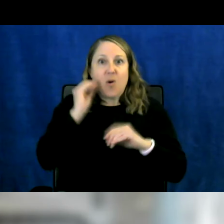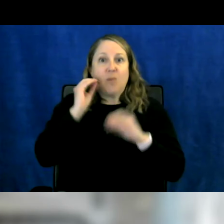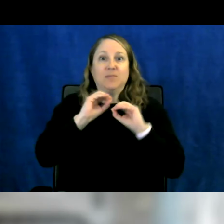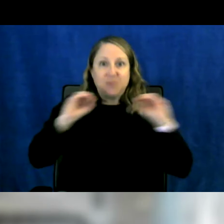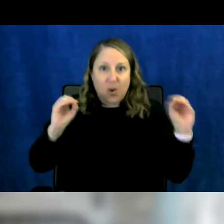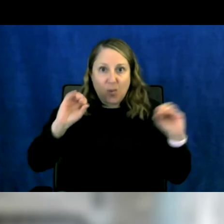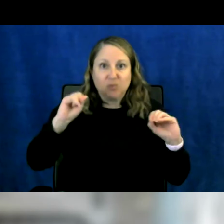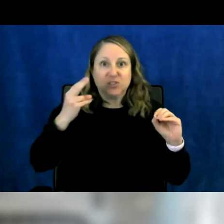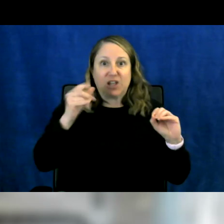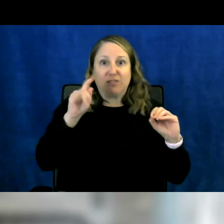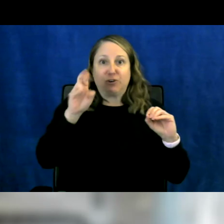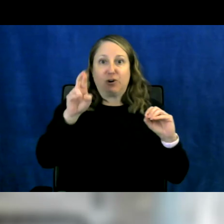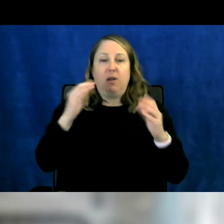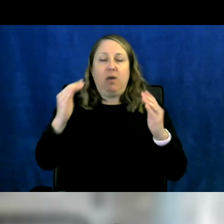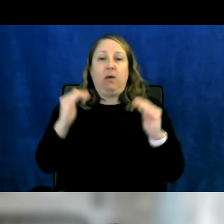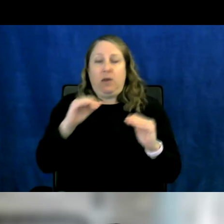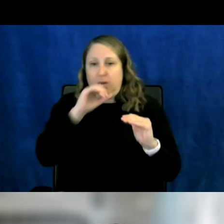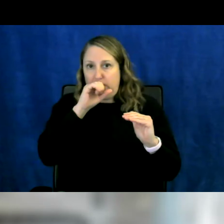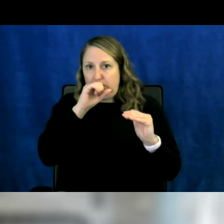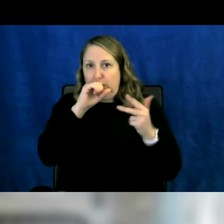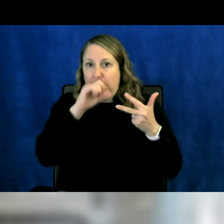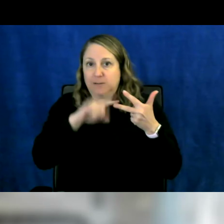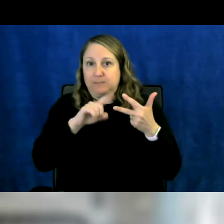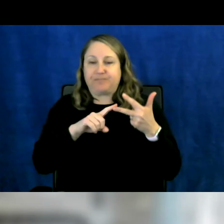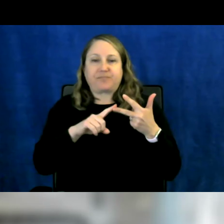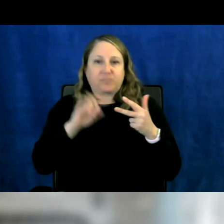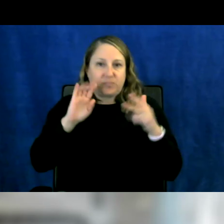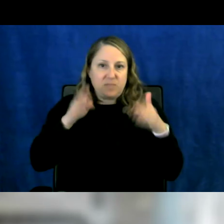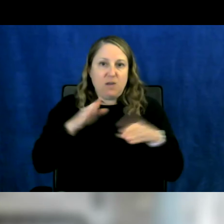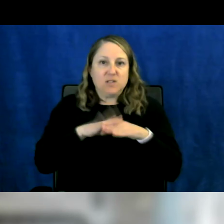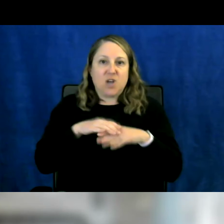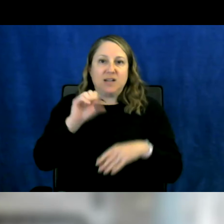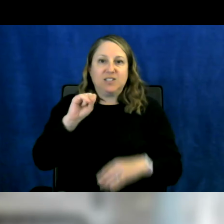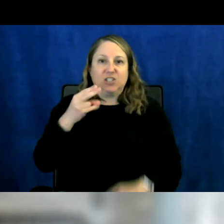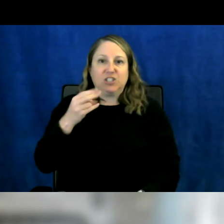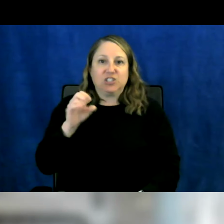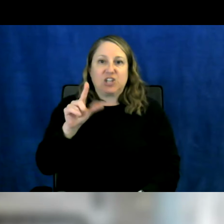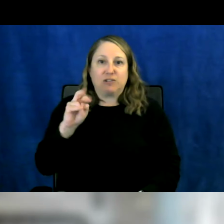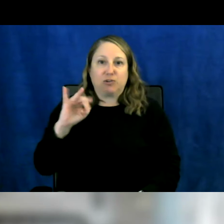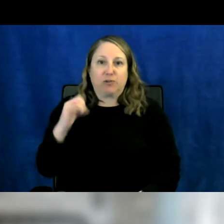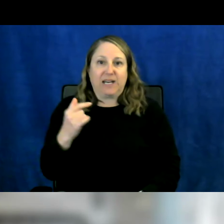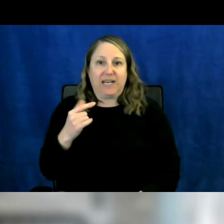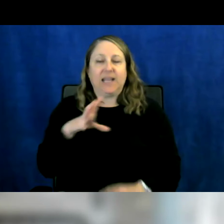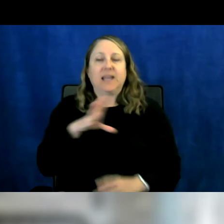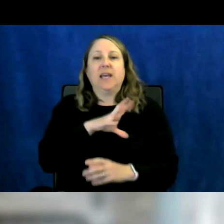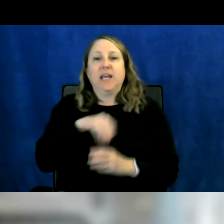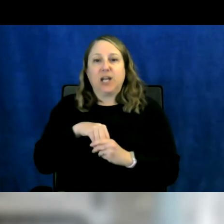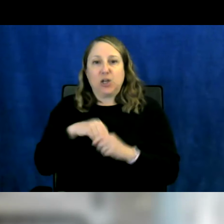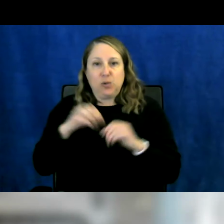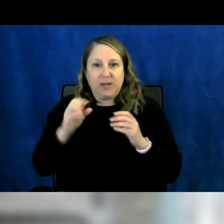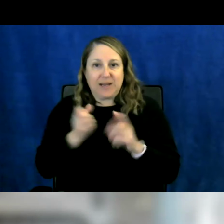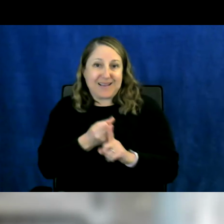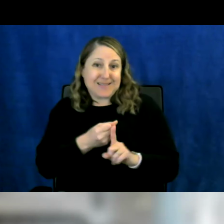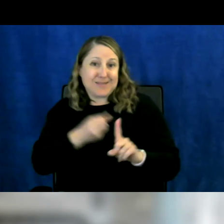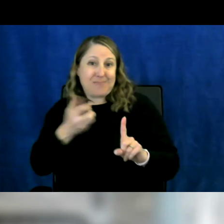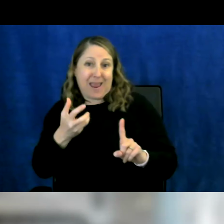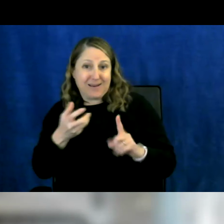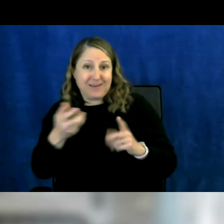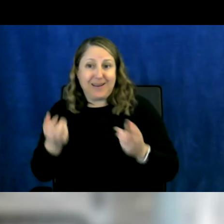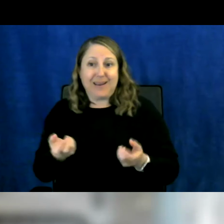Action area 3 focuses on sheltering, and this action area includes activities focused on expanding the supply of